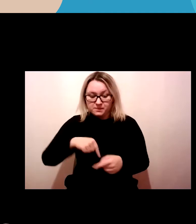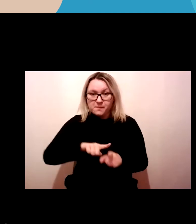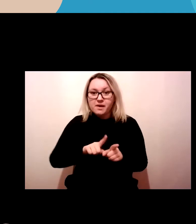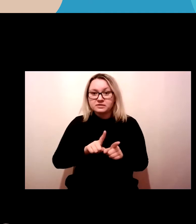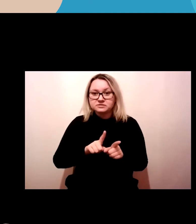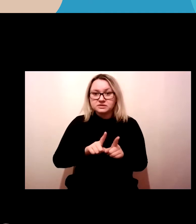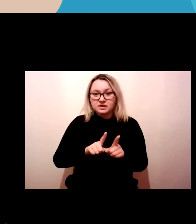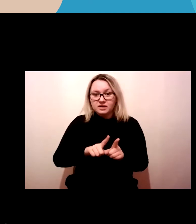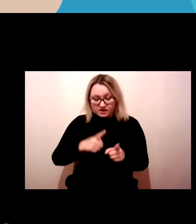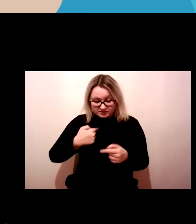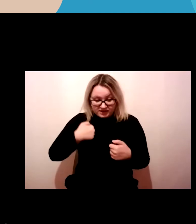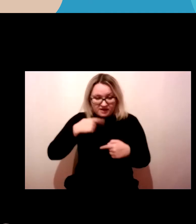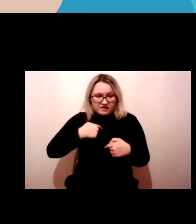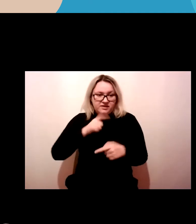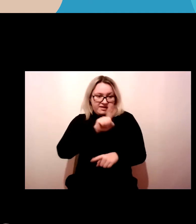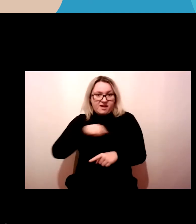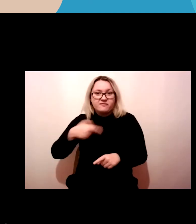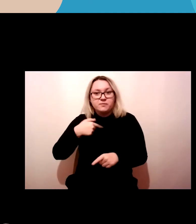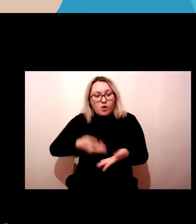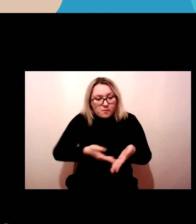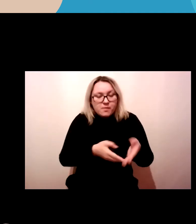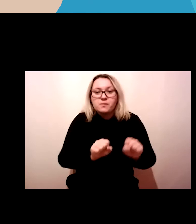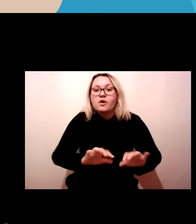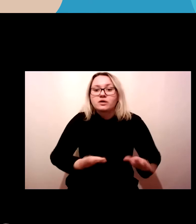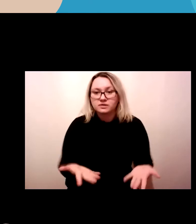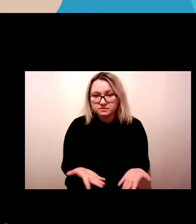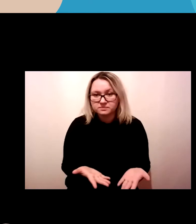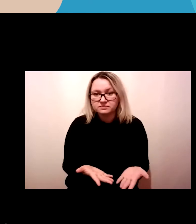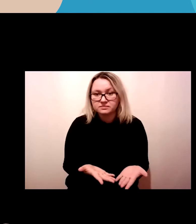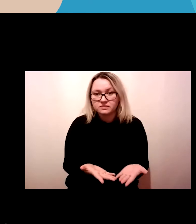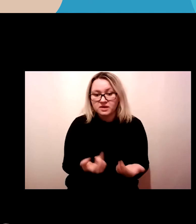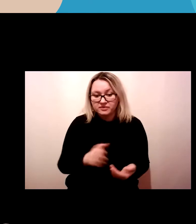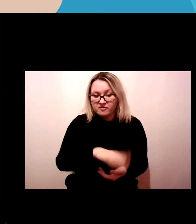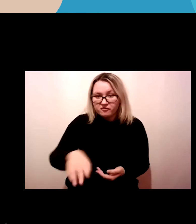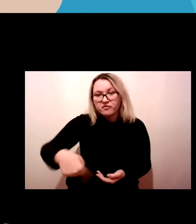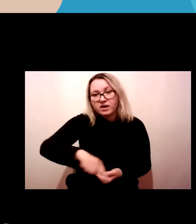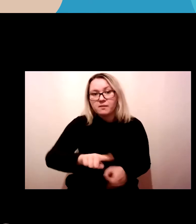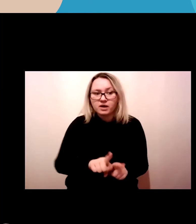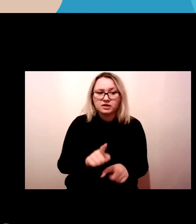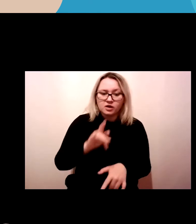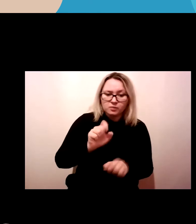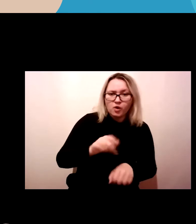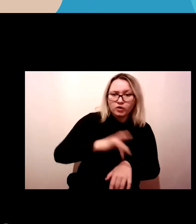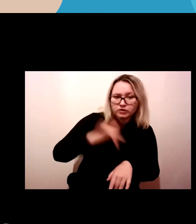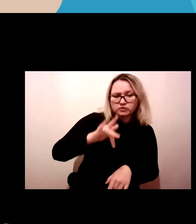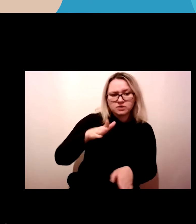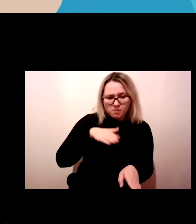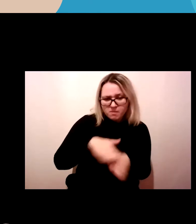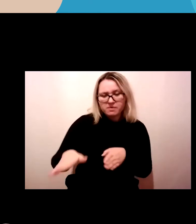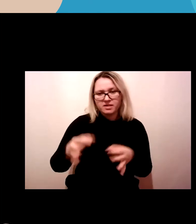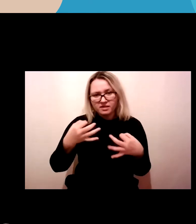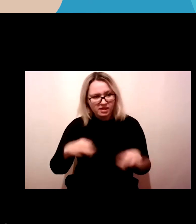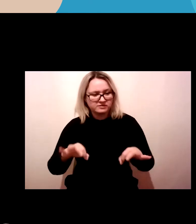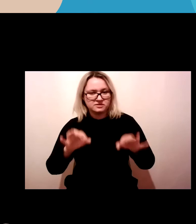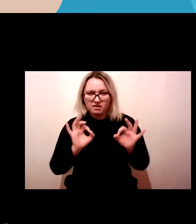and give 1 or 2 pieces of advice. How can we start?